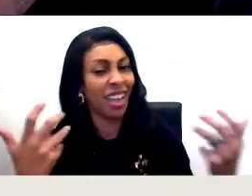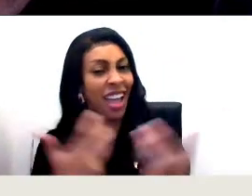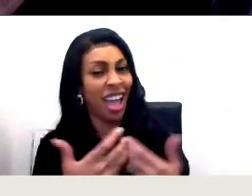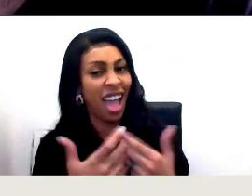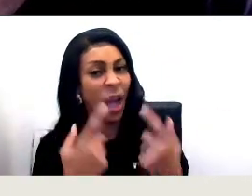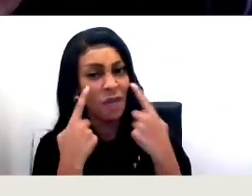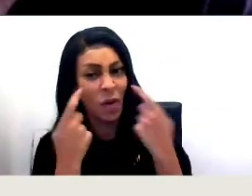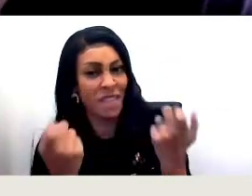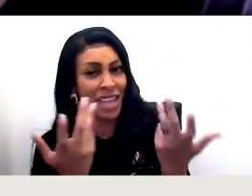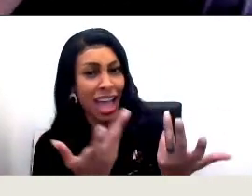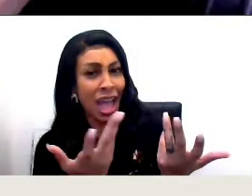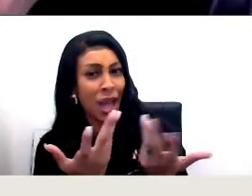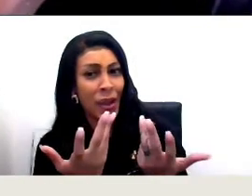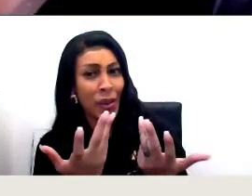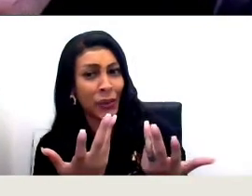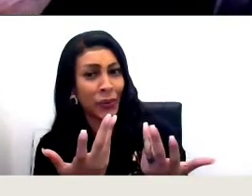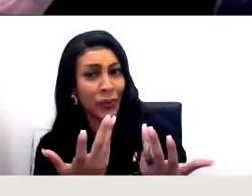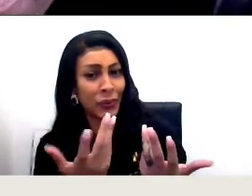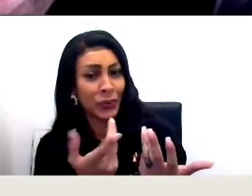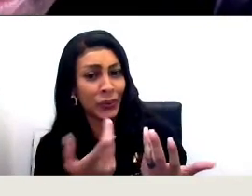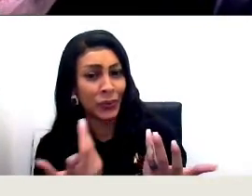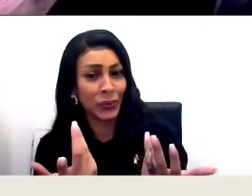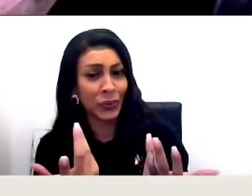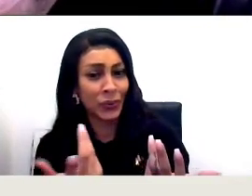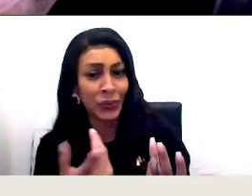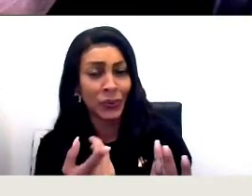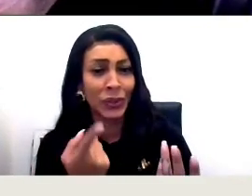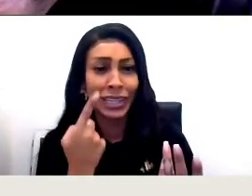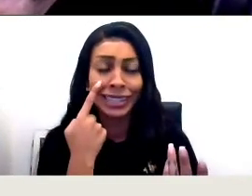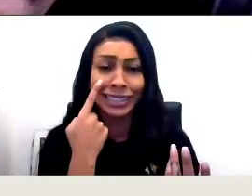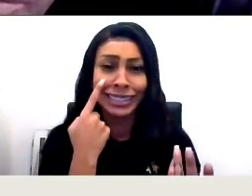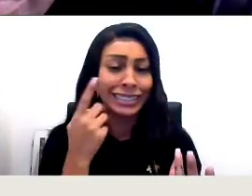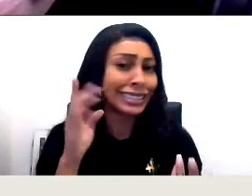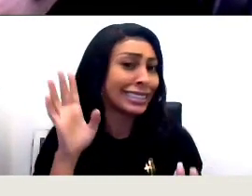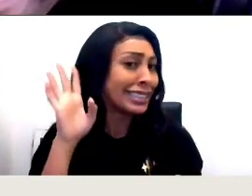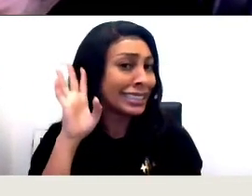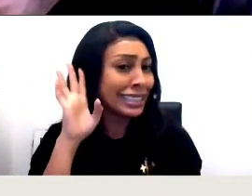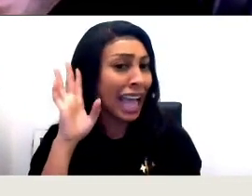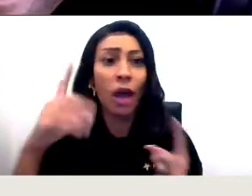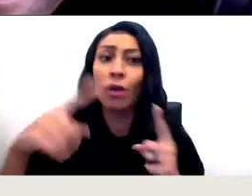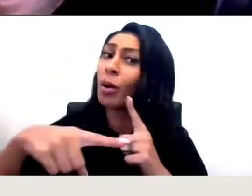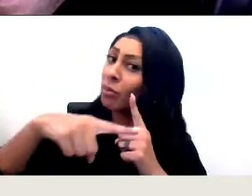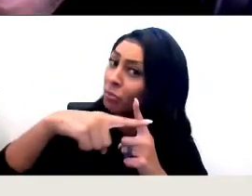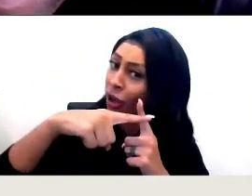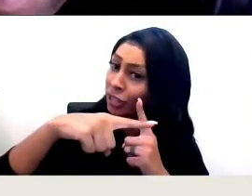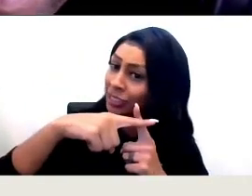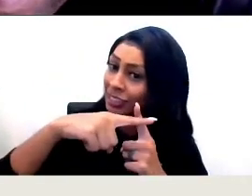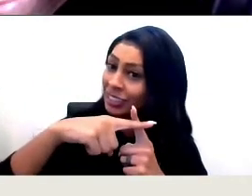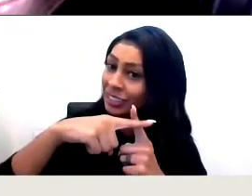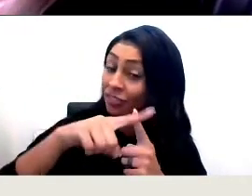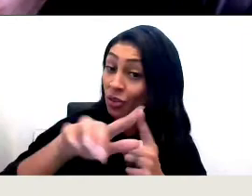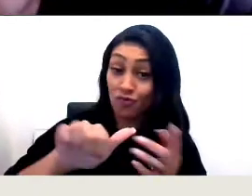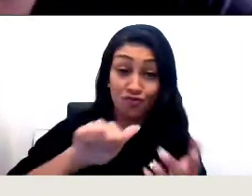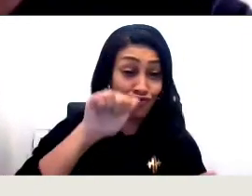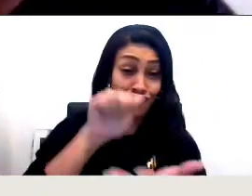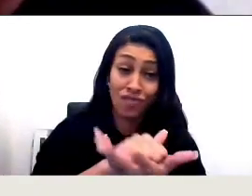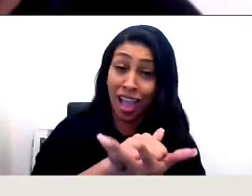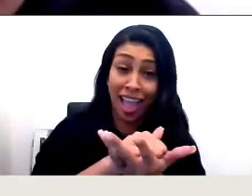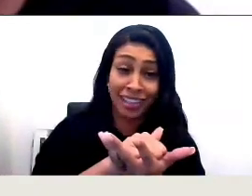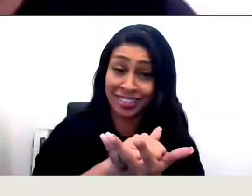found that, Greg? Because you sound, just hearing you there, you sound really positive about it. And you're completely right. You've,